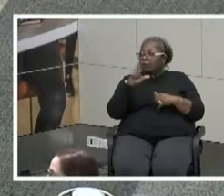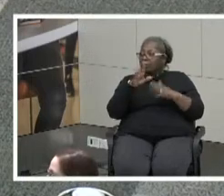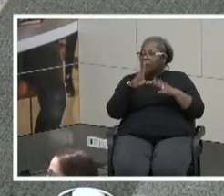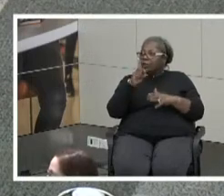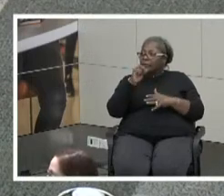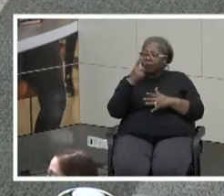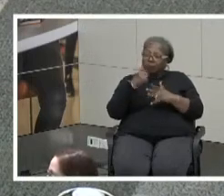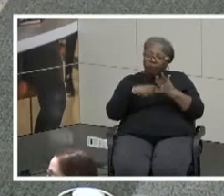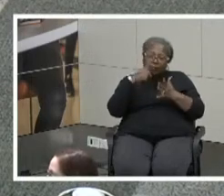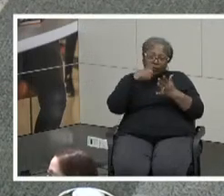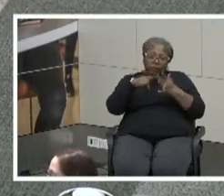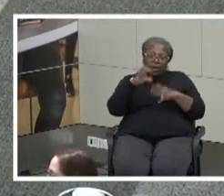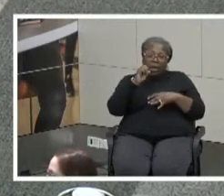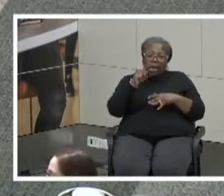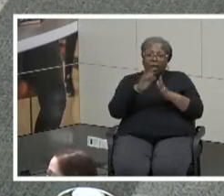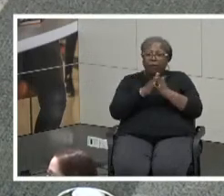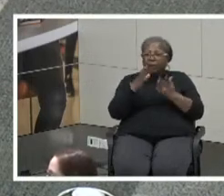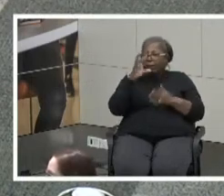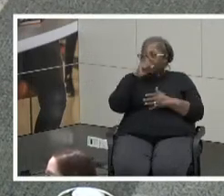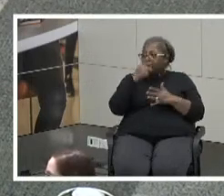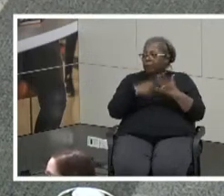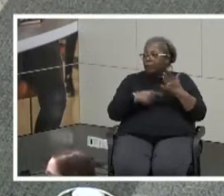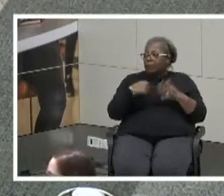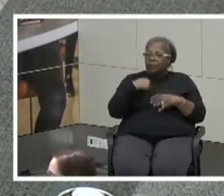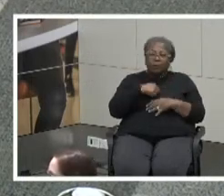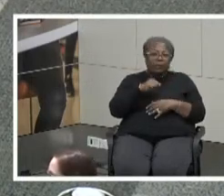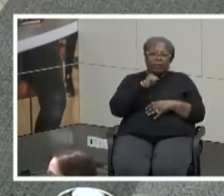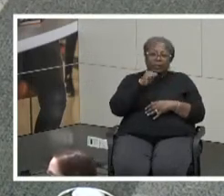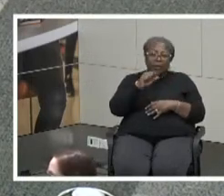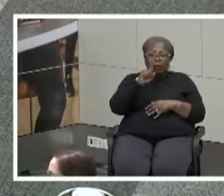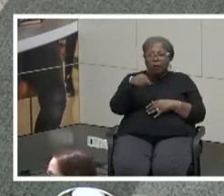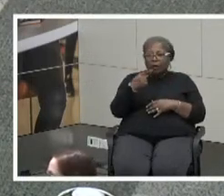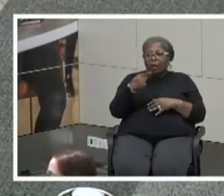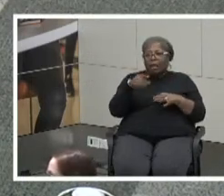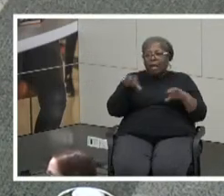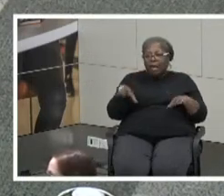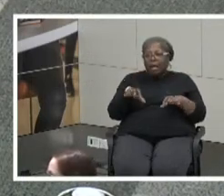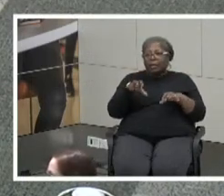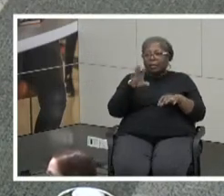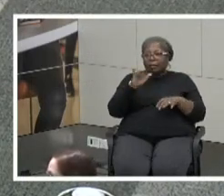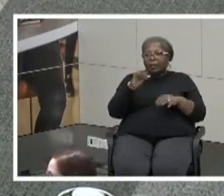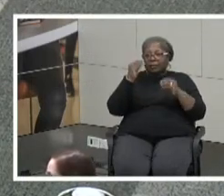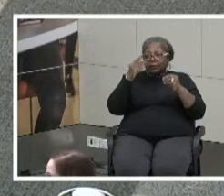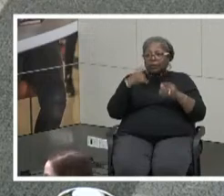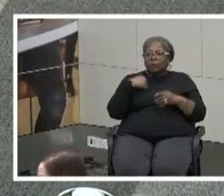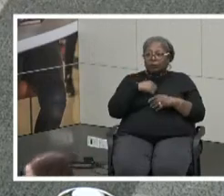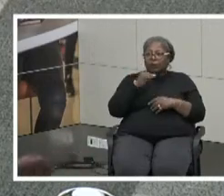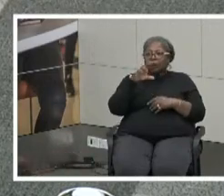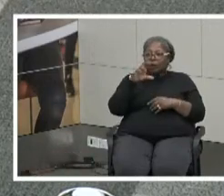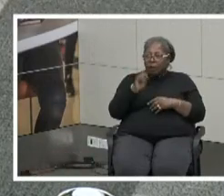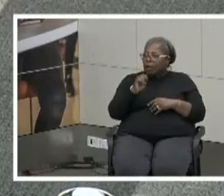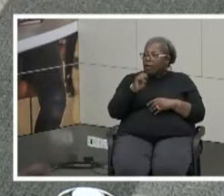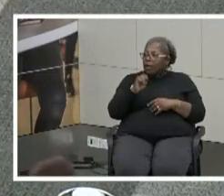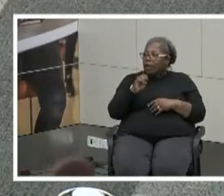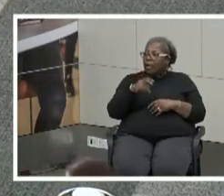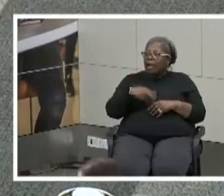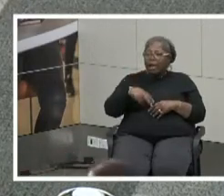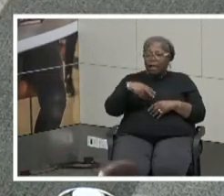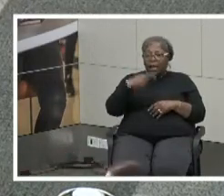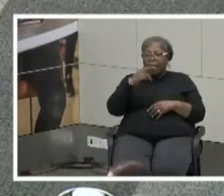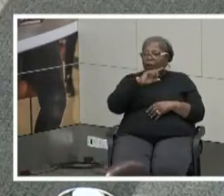doing what checking out books guess what we are not just acting like teachers we are high